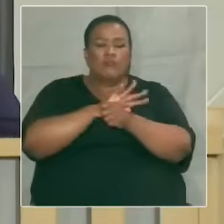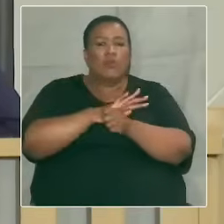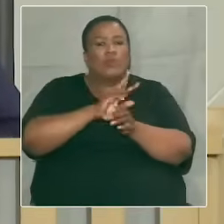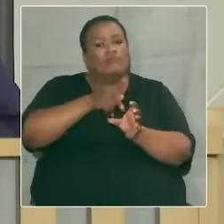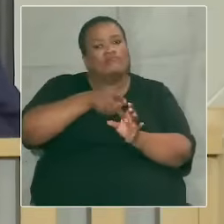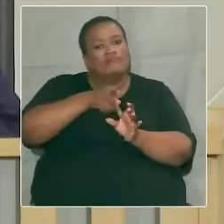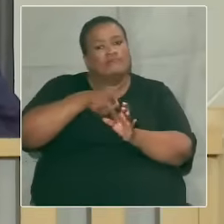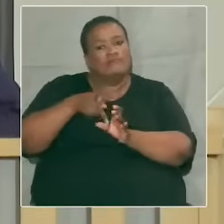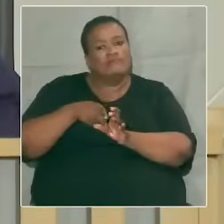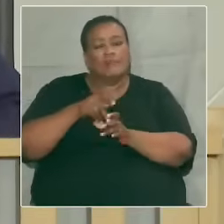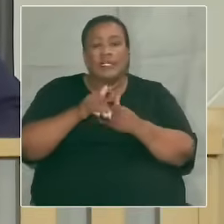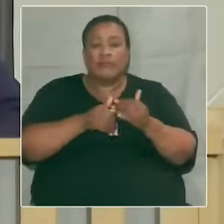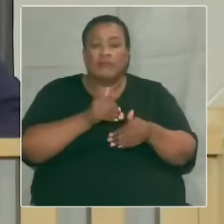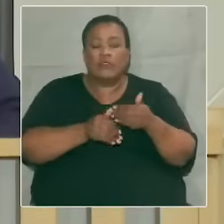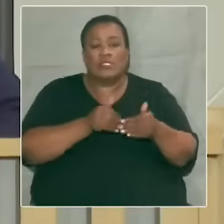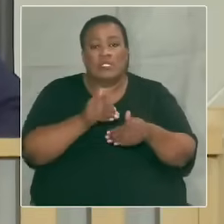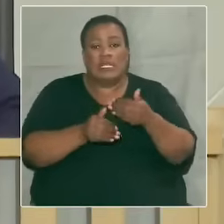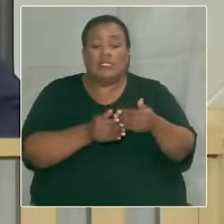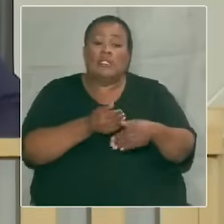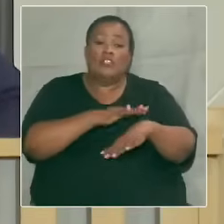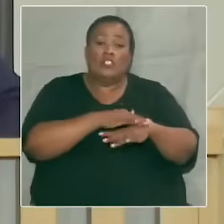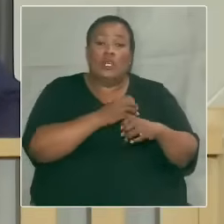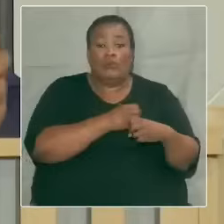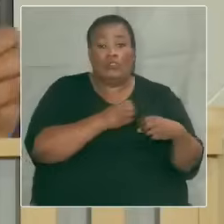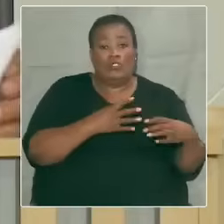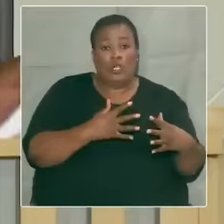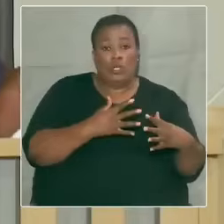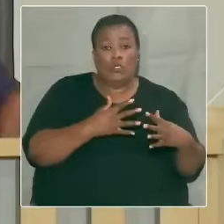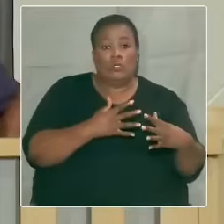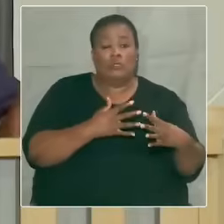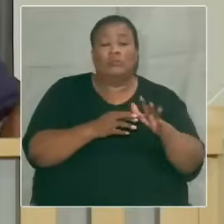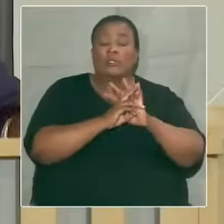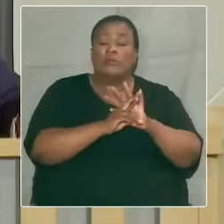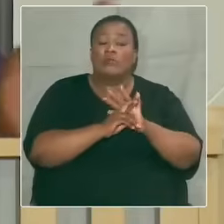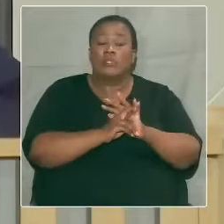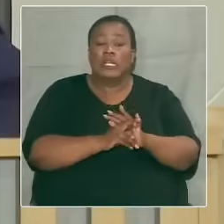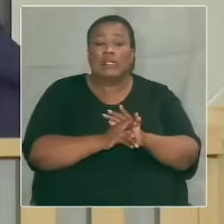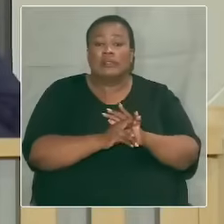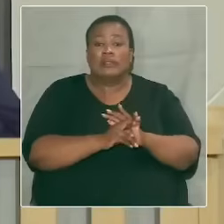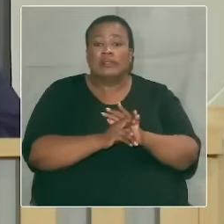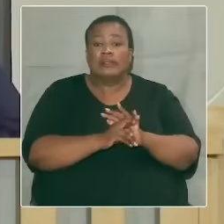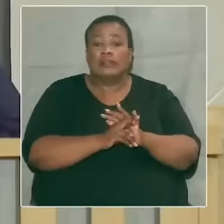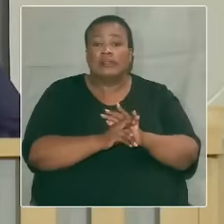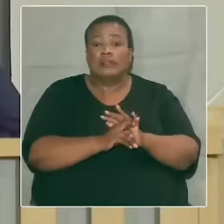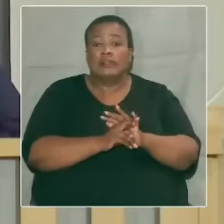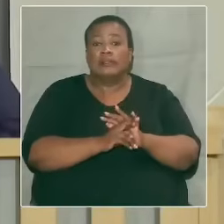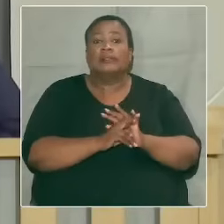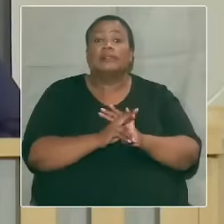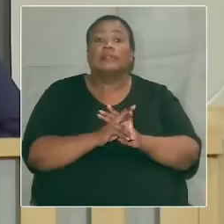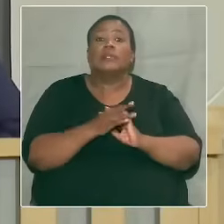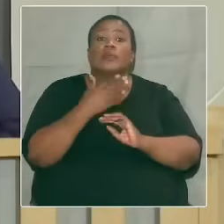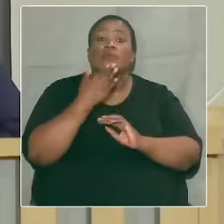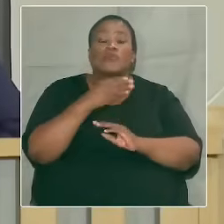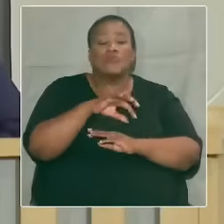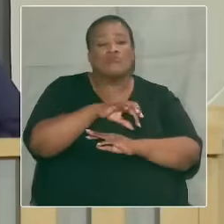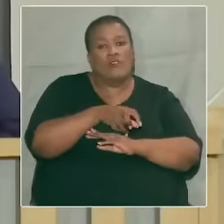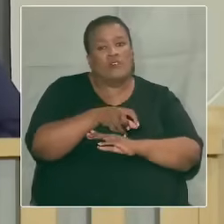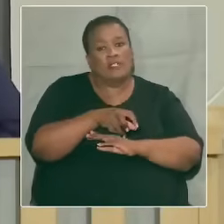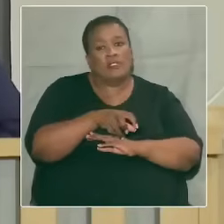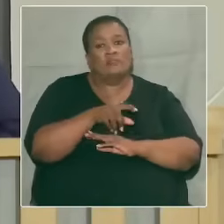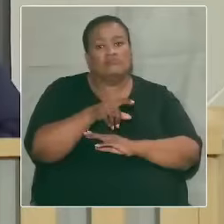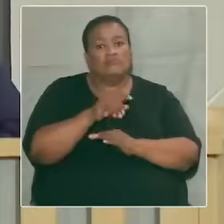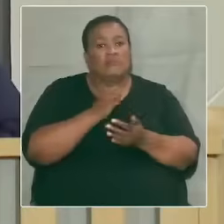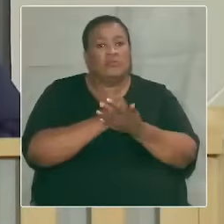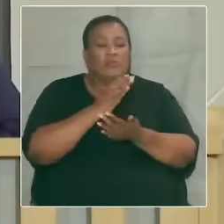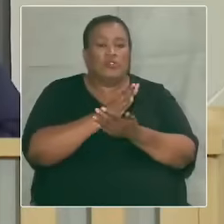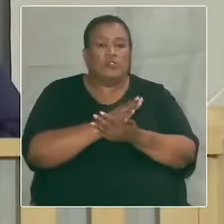process at the beginning, representing the interests of the province and ensuring that local